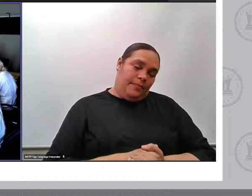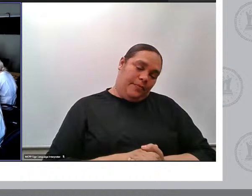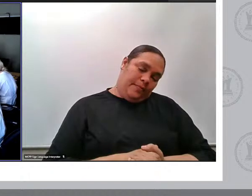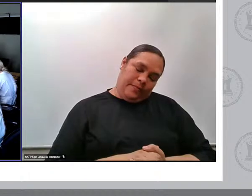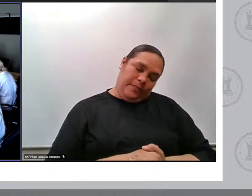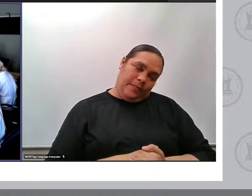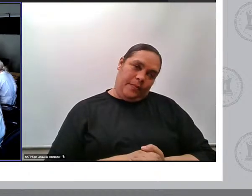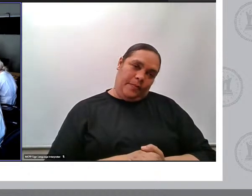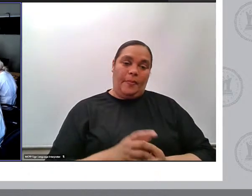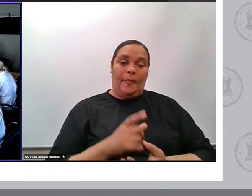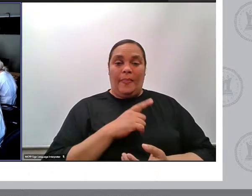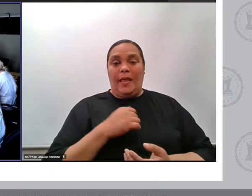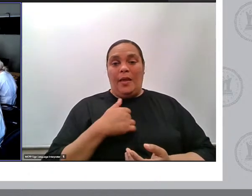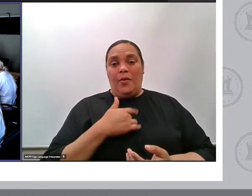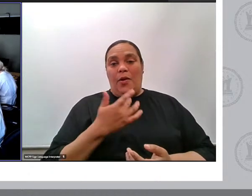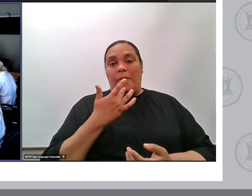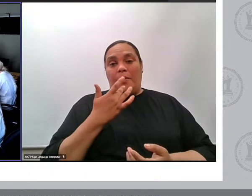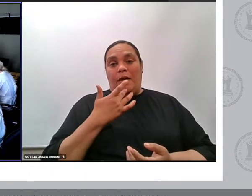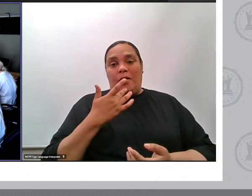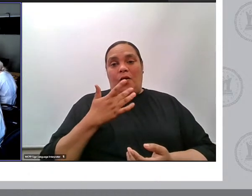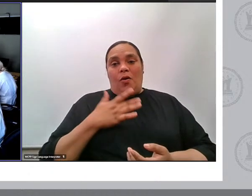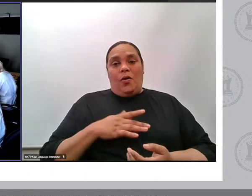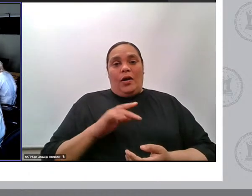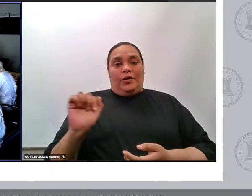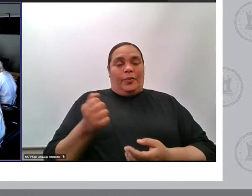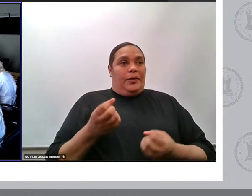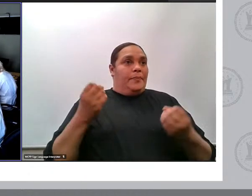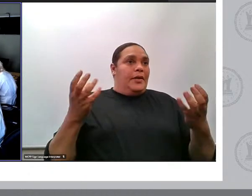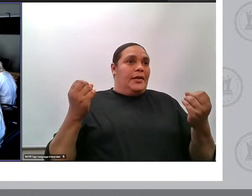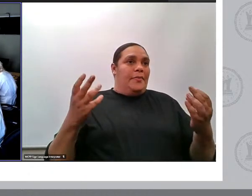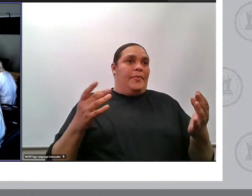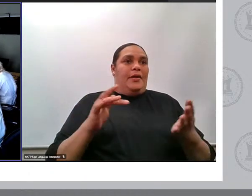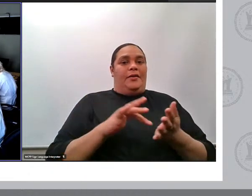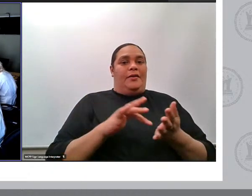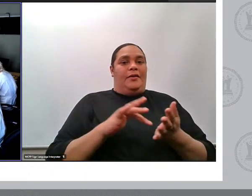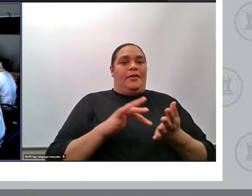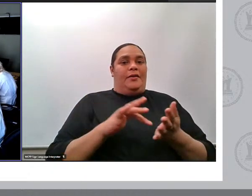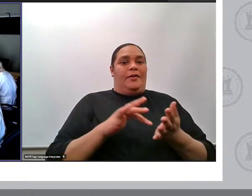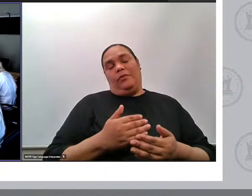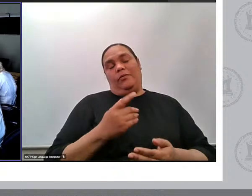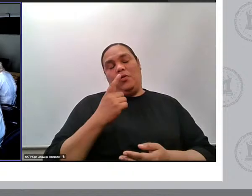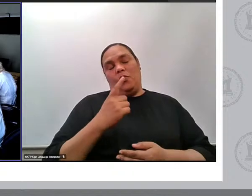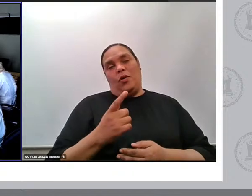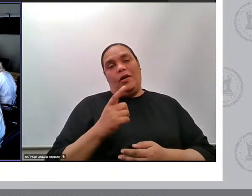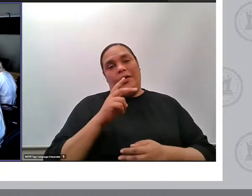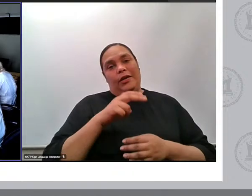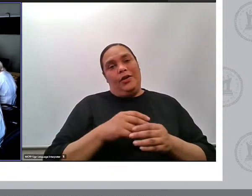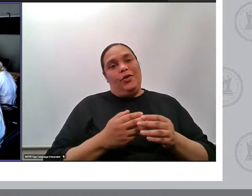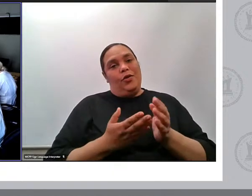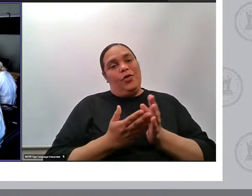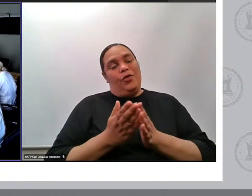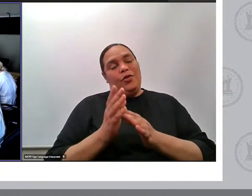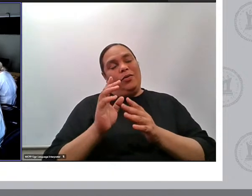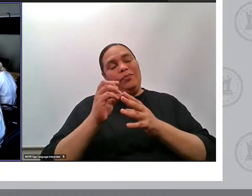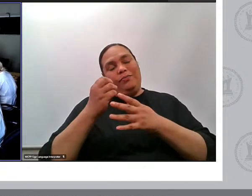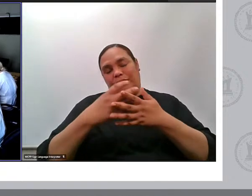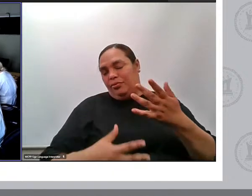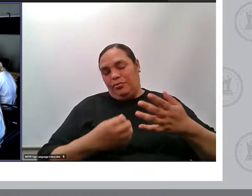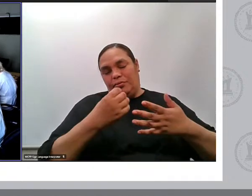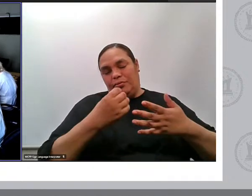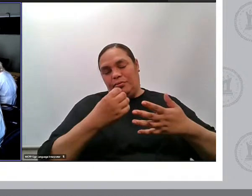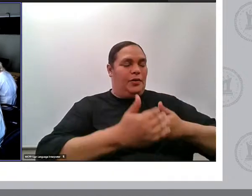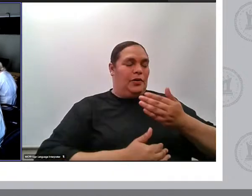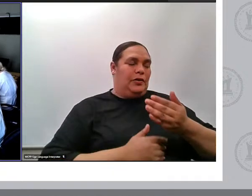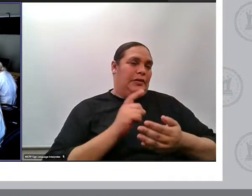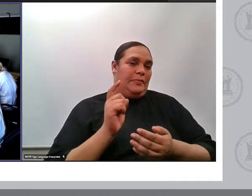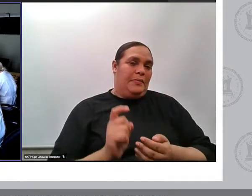because we would preferably like to fill as many vacancies in one process than have to go through numerous processes.